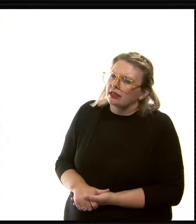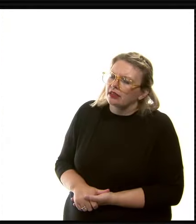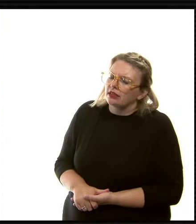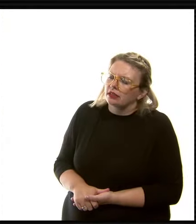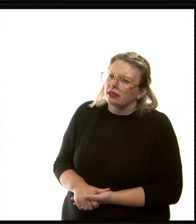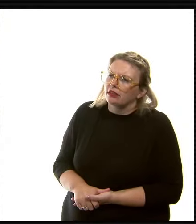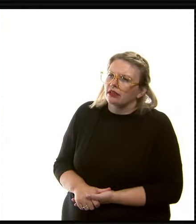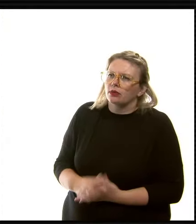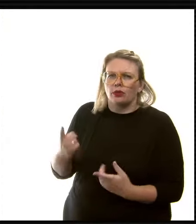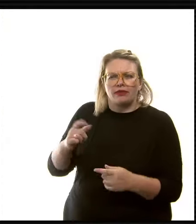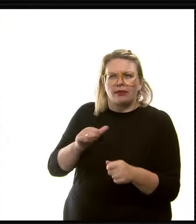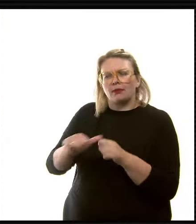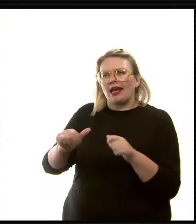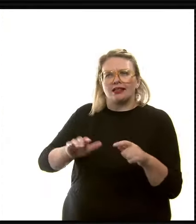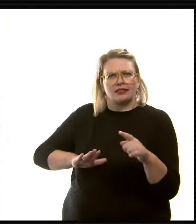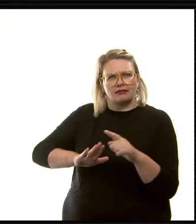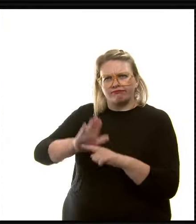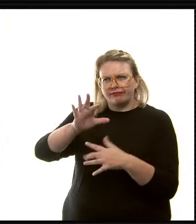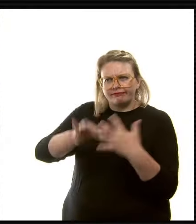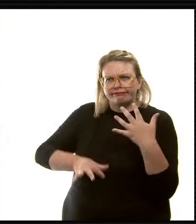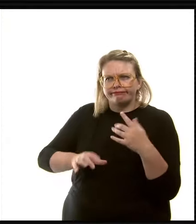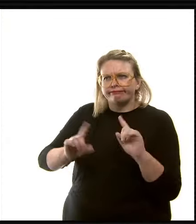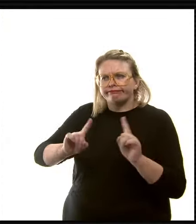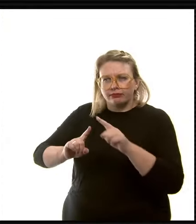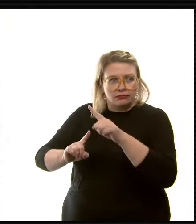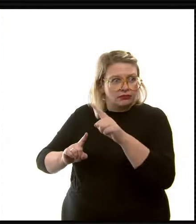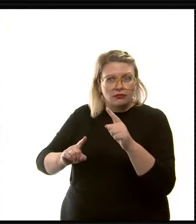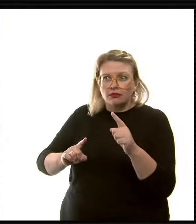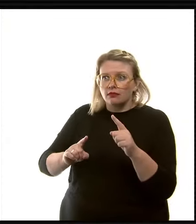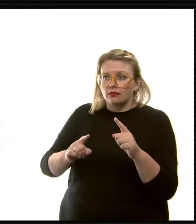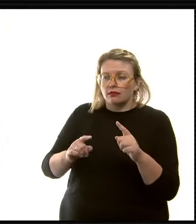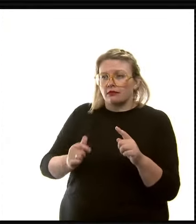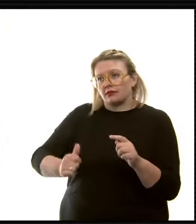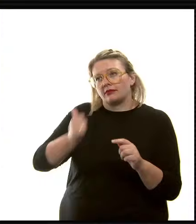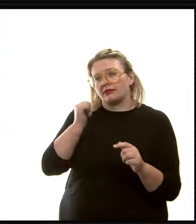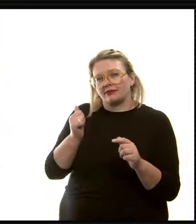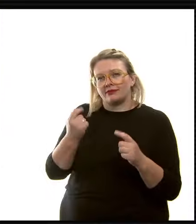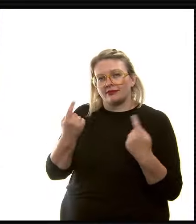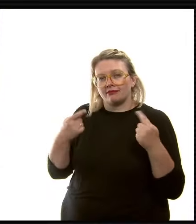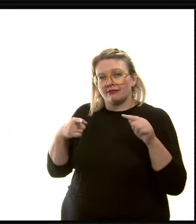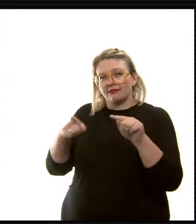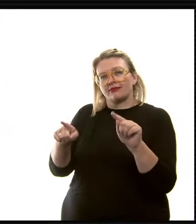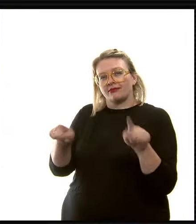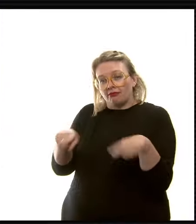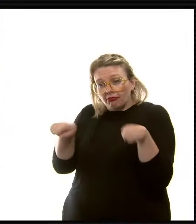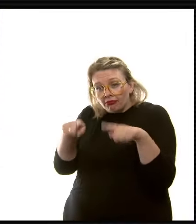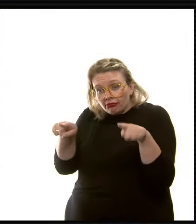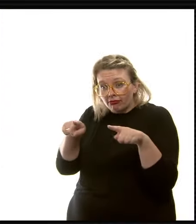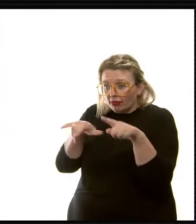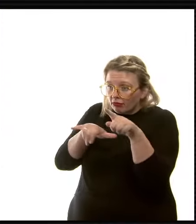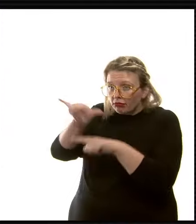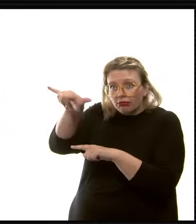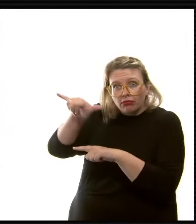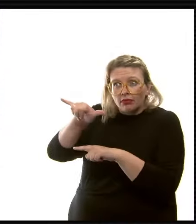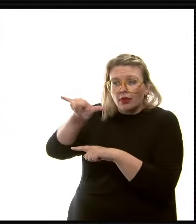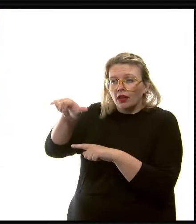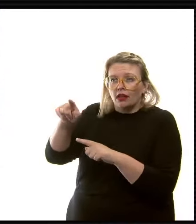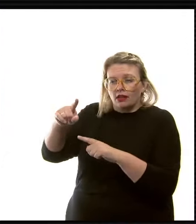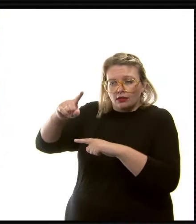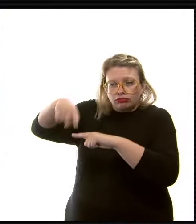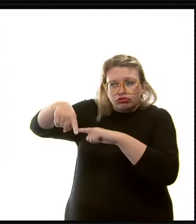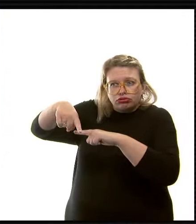best features is this rotating thruster at the back. Rotate forward for fly mode, down for landing